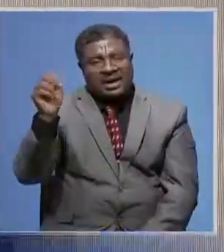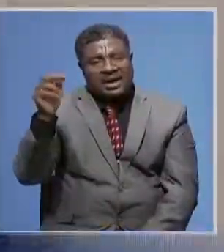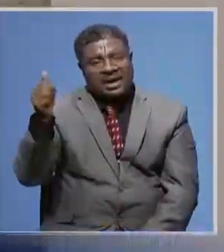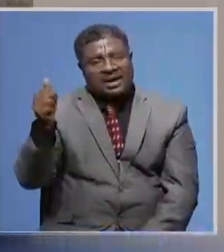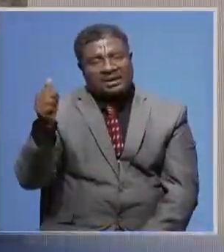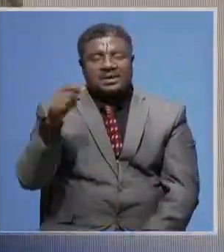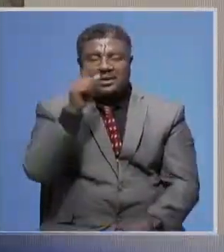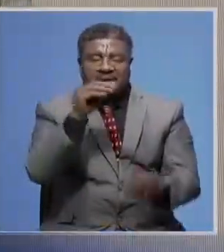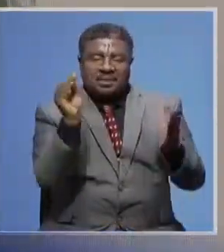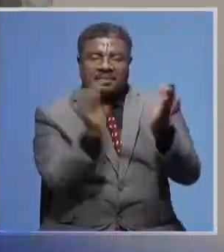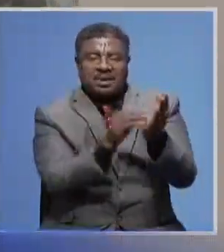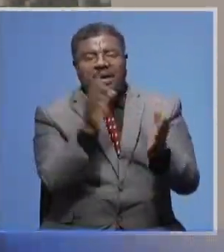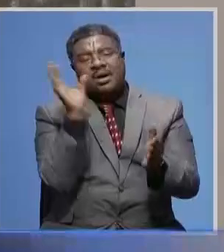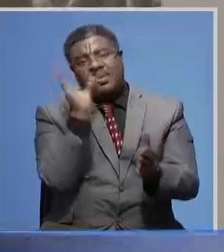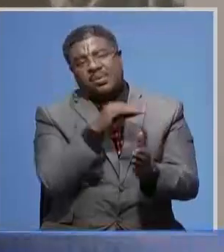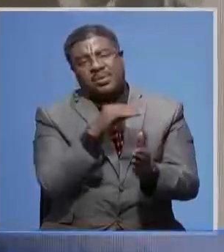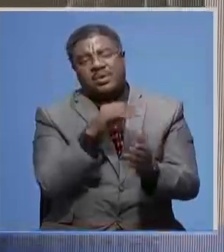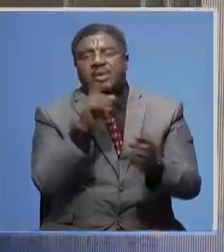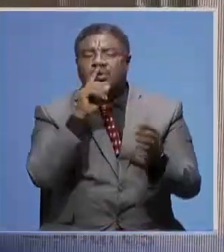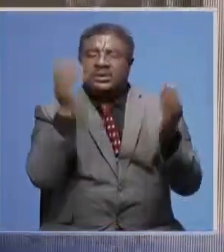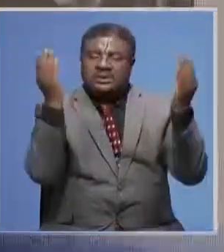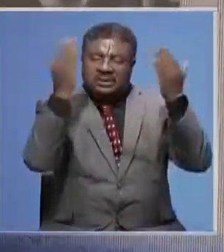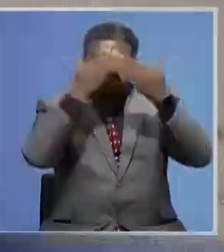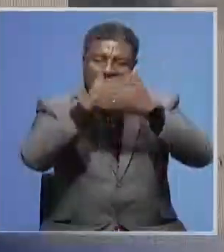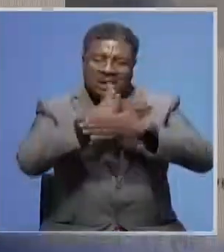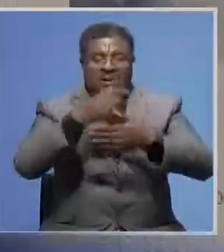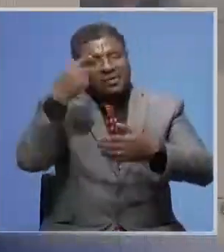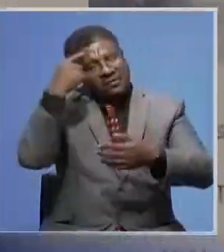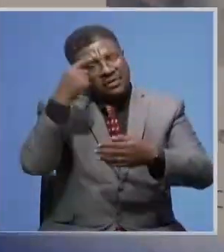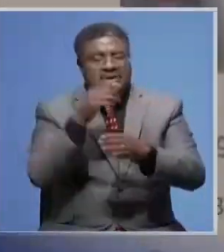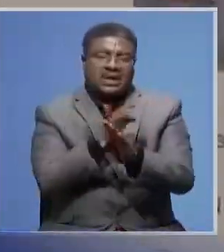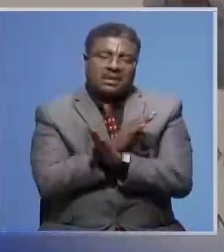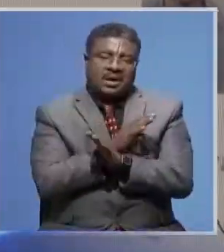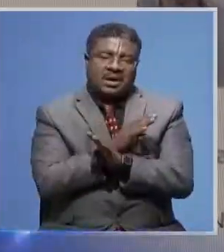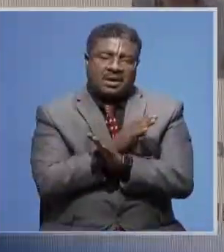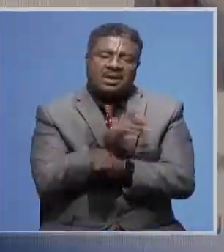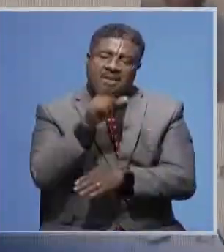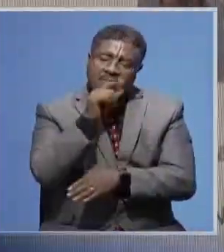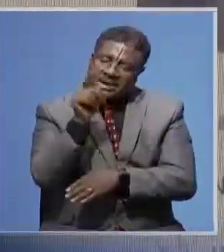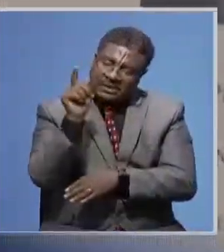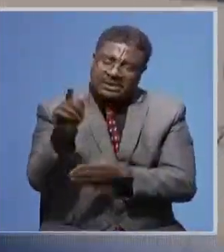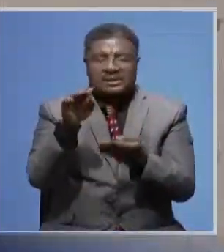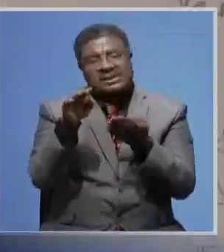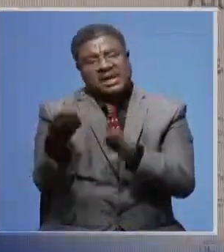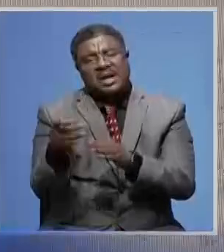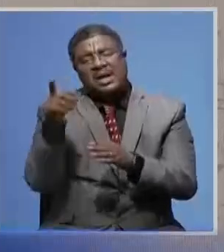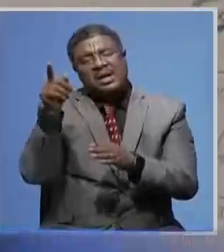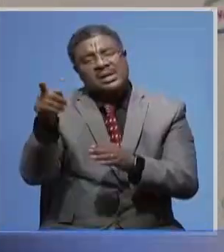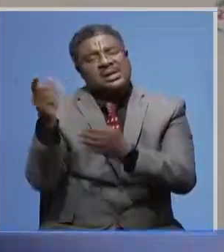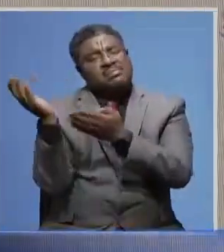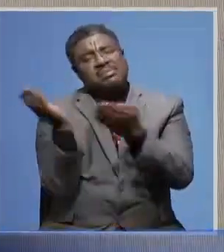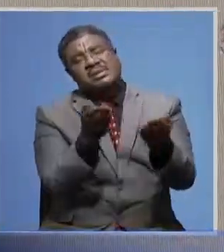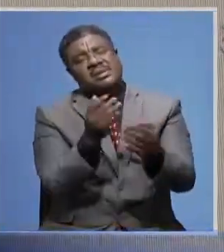page. A dark cloud has surely befallen on Zambia with the passing of a man who gained the country her